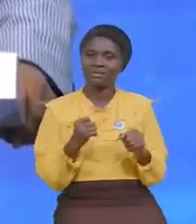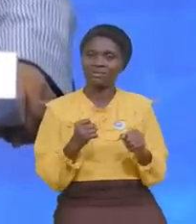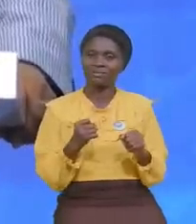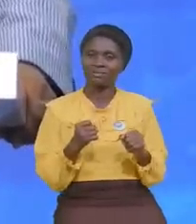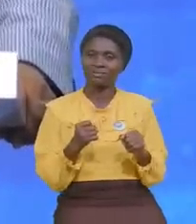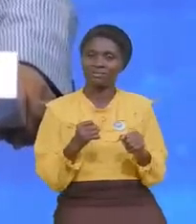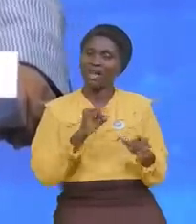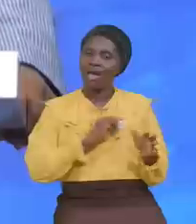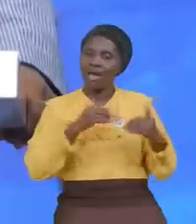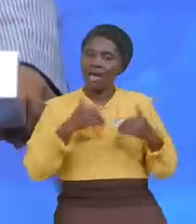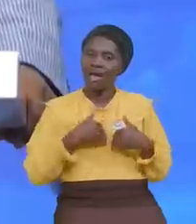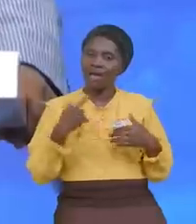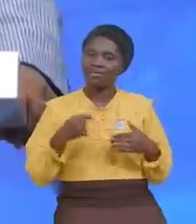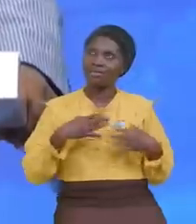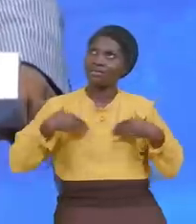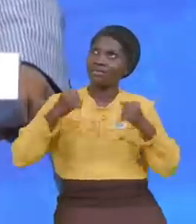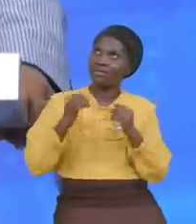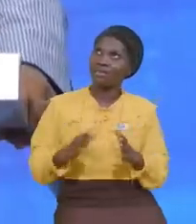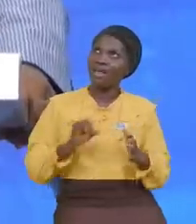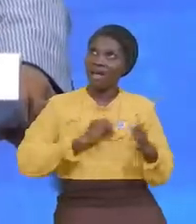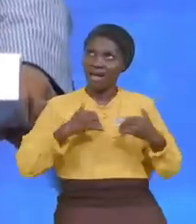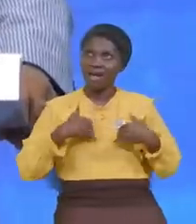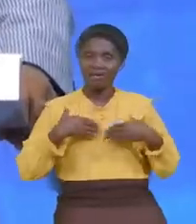I have the healer, I have healing.